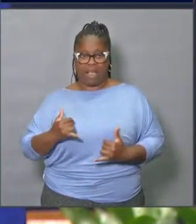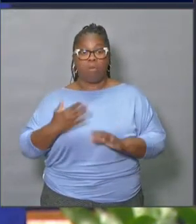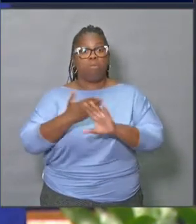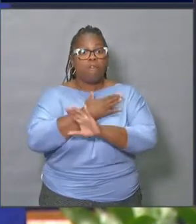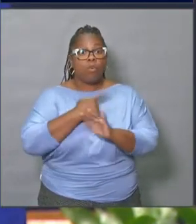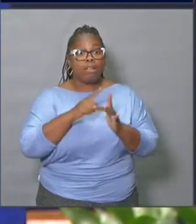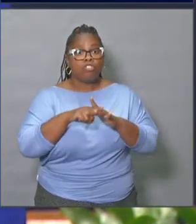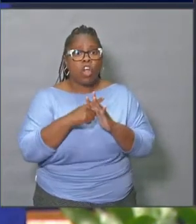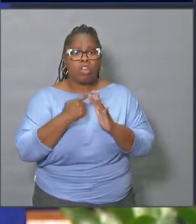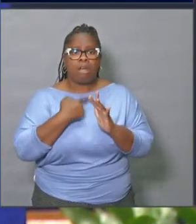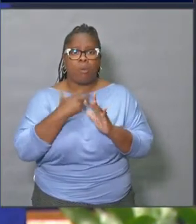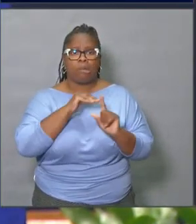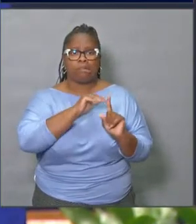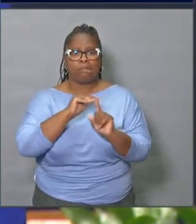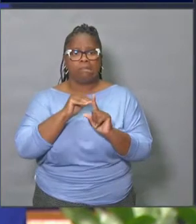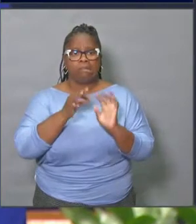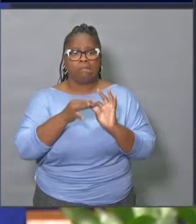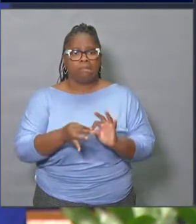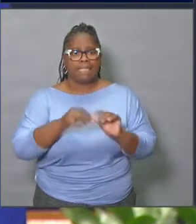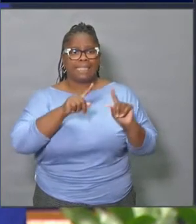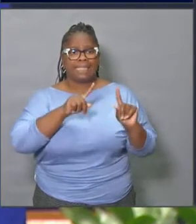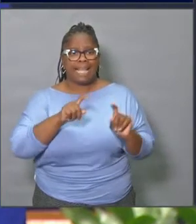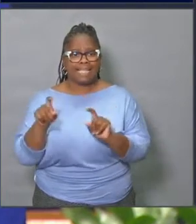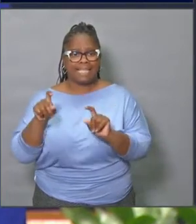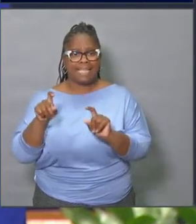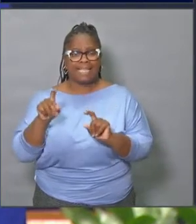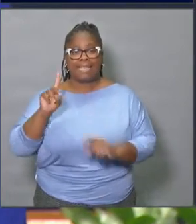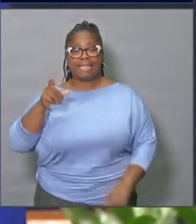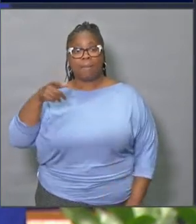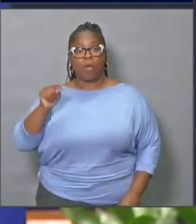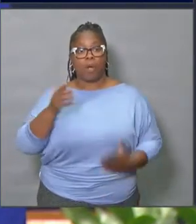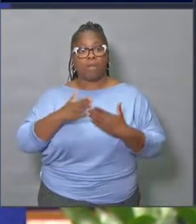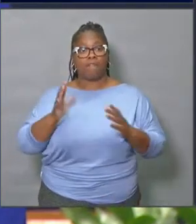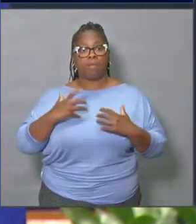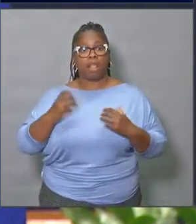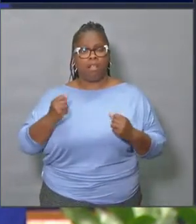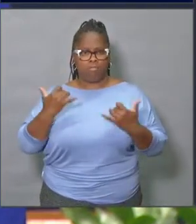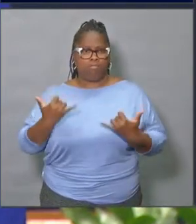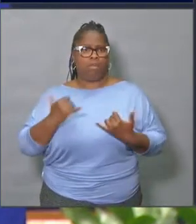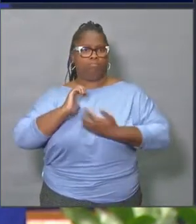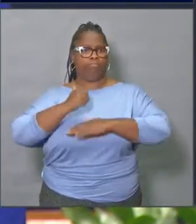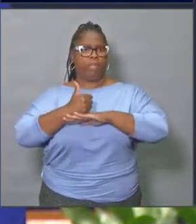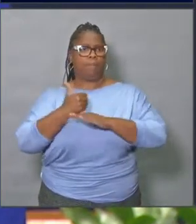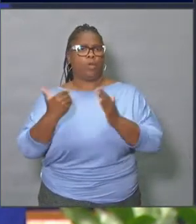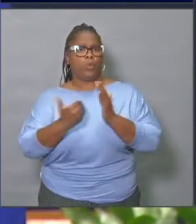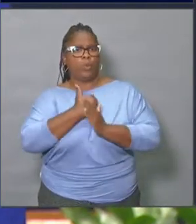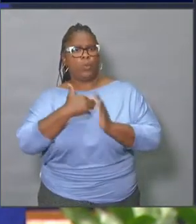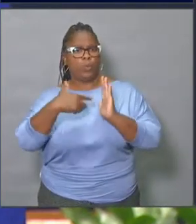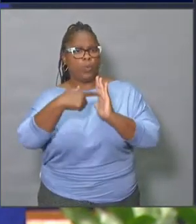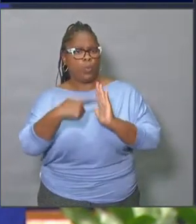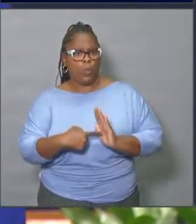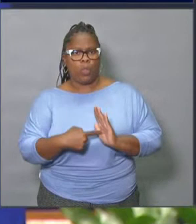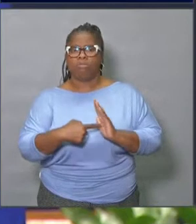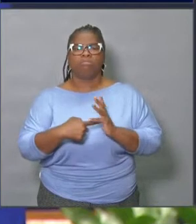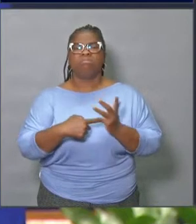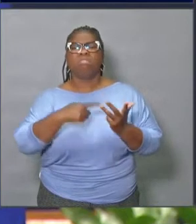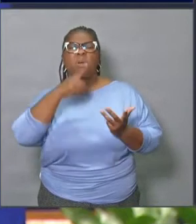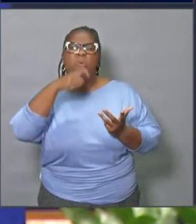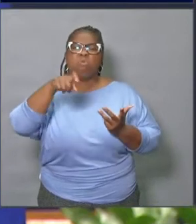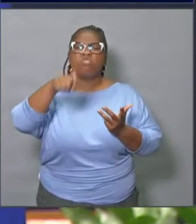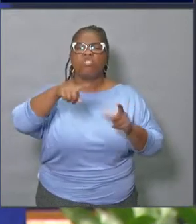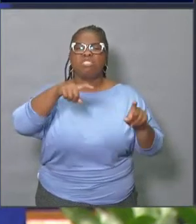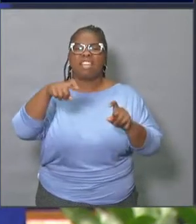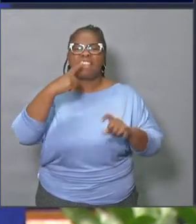give also a brief reminder on testing. The Department of Public Health has issued new criteria as to who should be tested for